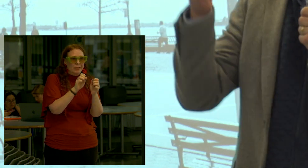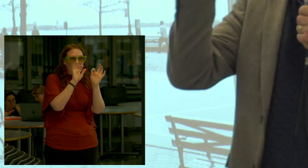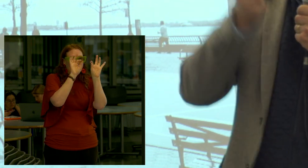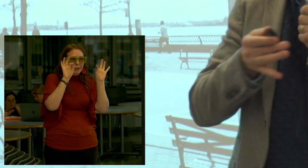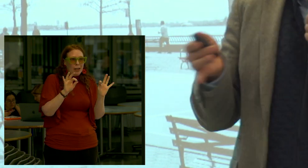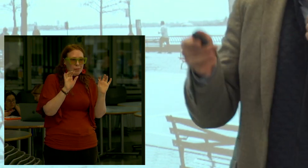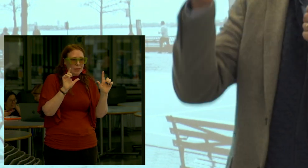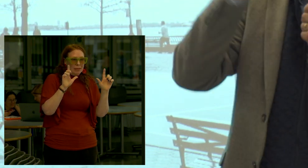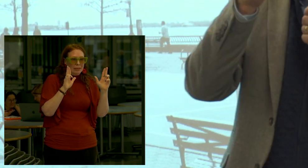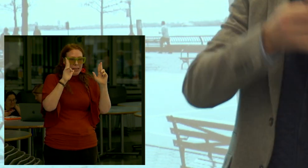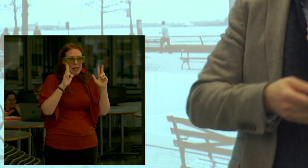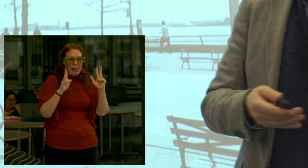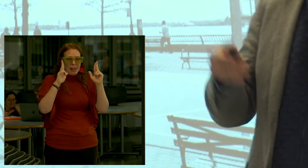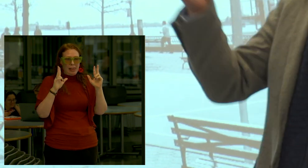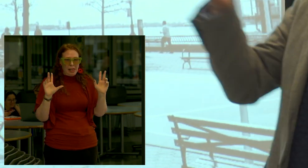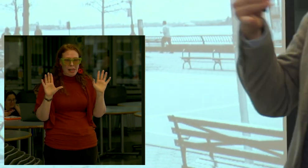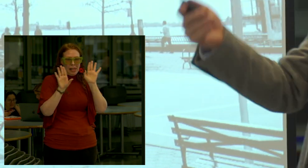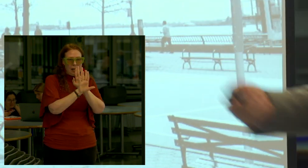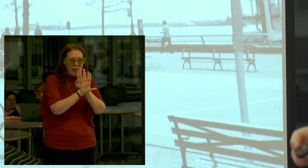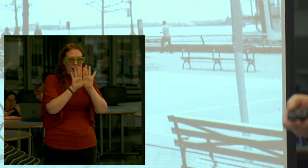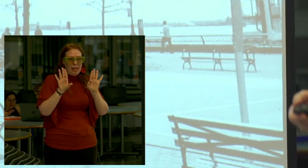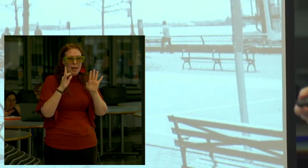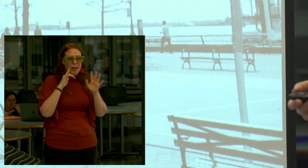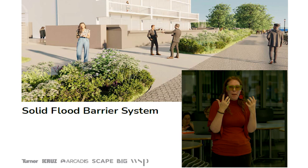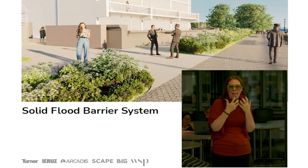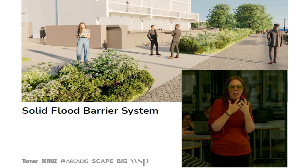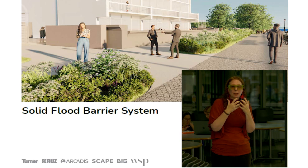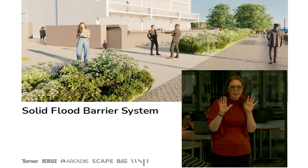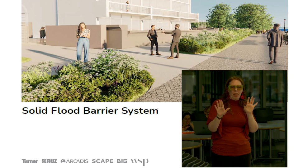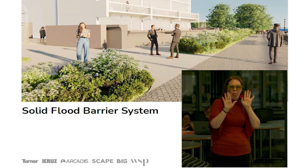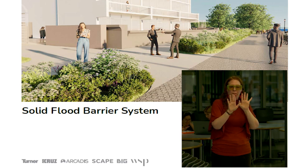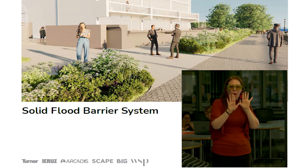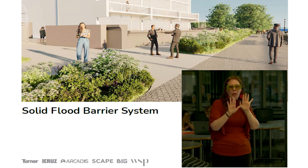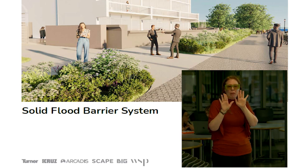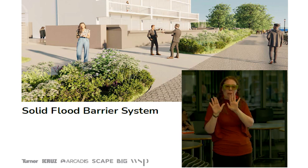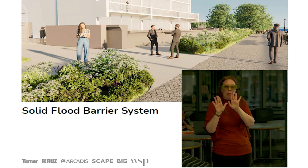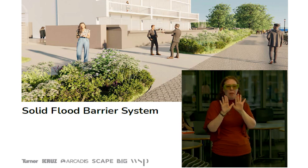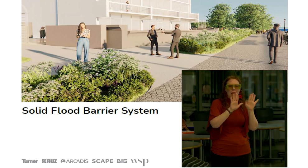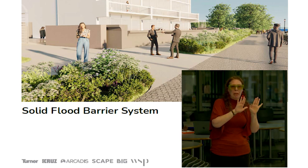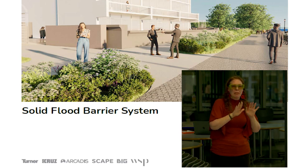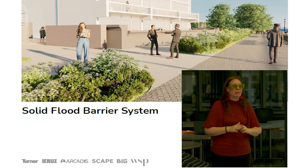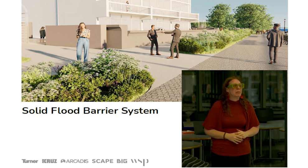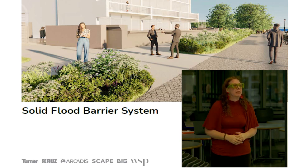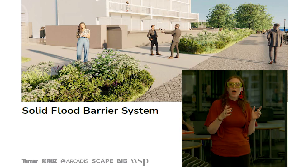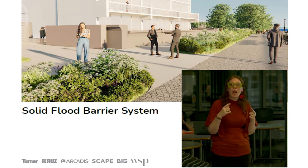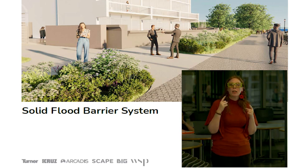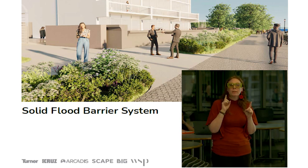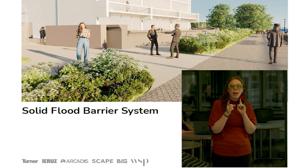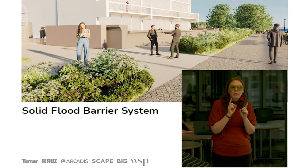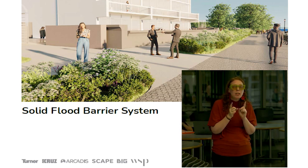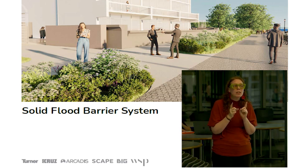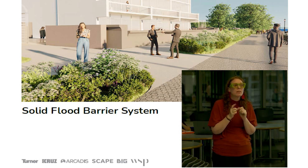technically difficult to do but we're doing our best to make those match well again we're there's a lot of conversation